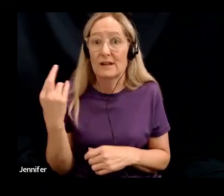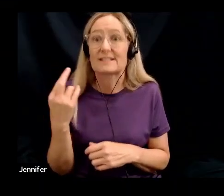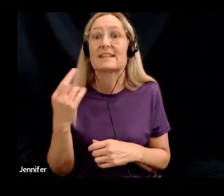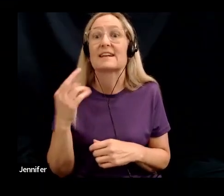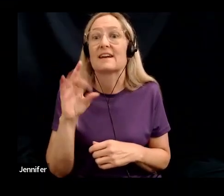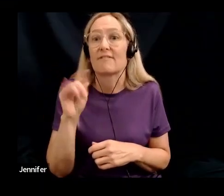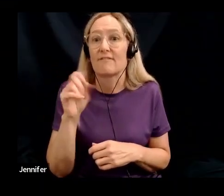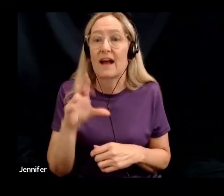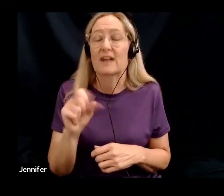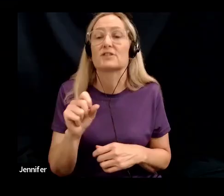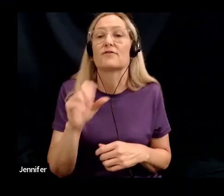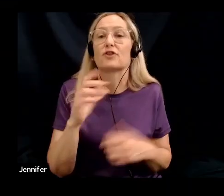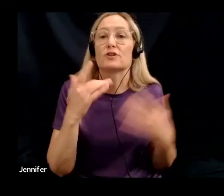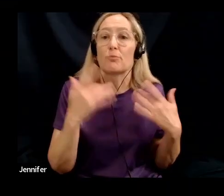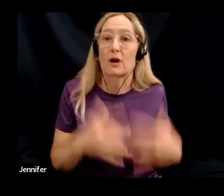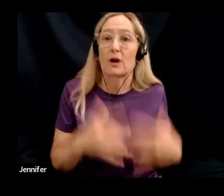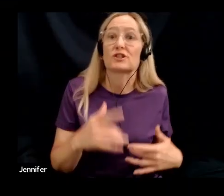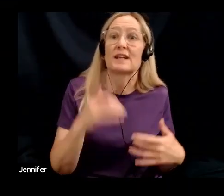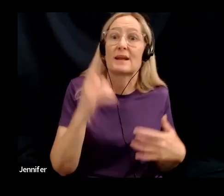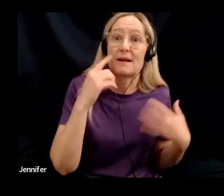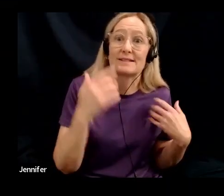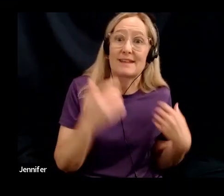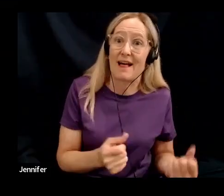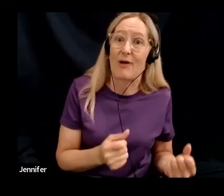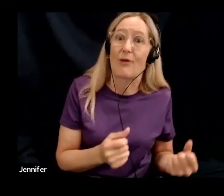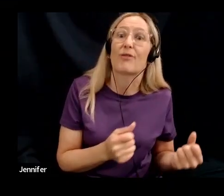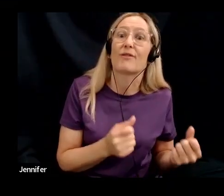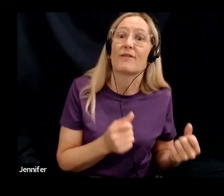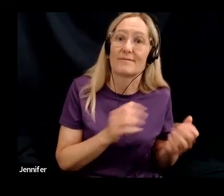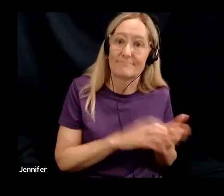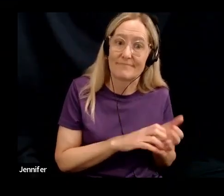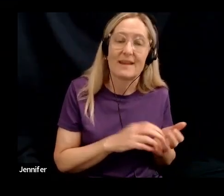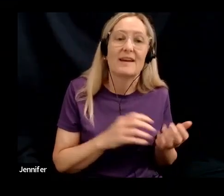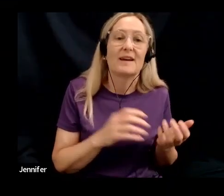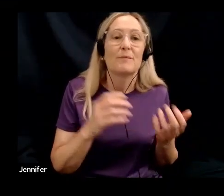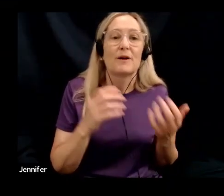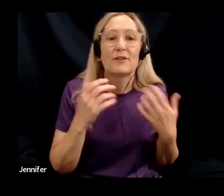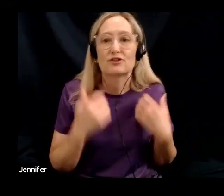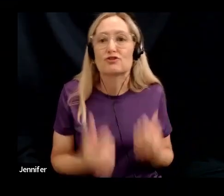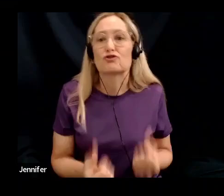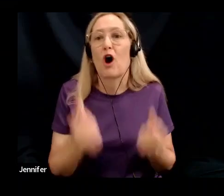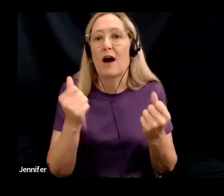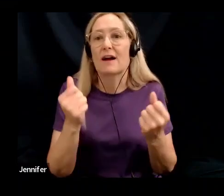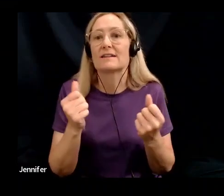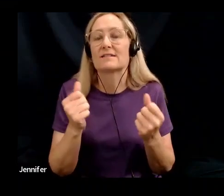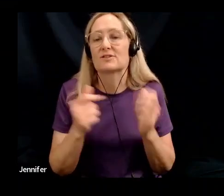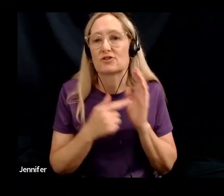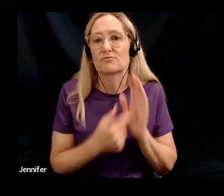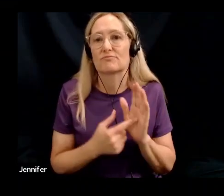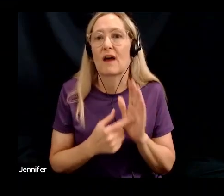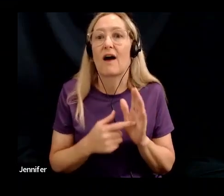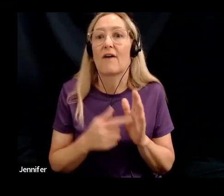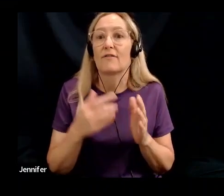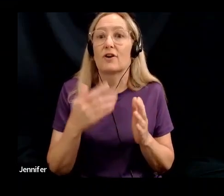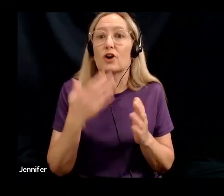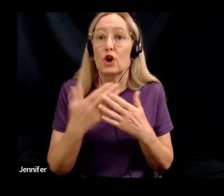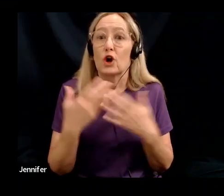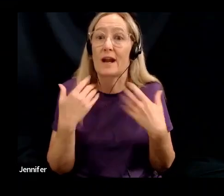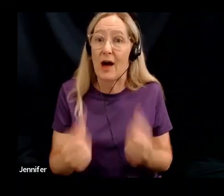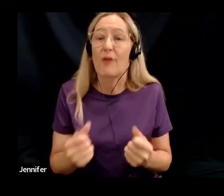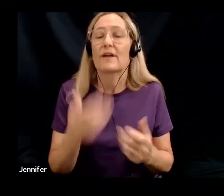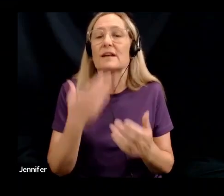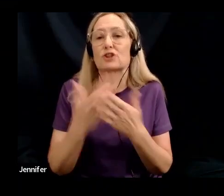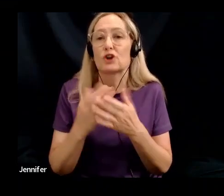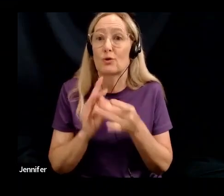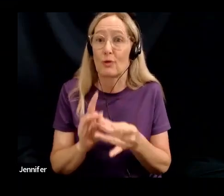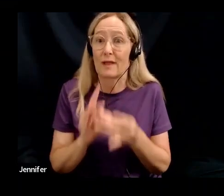health, but healthy, strong relationships are the number one predictor of well-being, right? So even as our